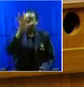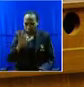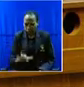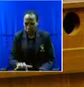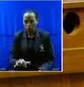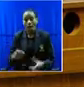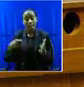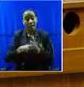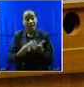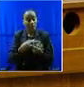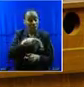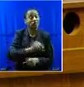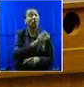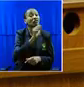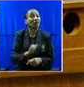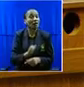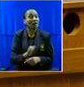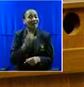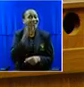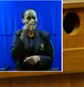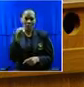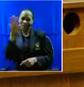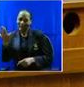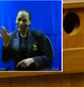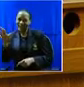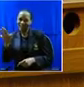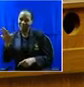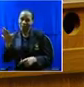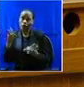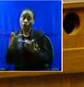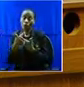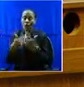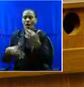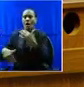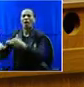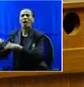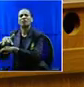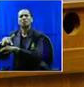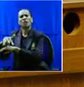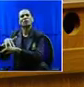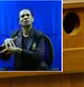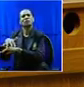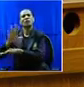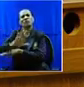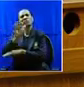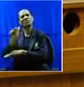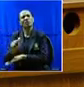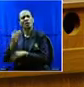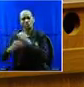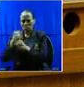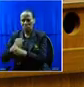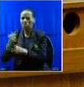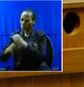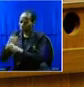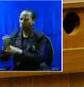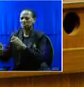trillion rand worth of manufactured goods from outside the continent every year. If South Africa